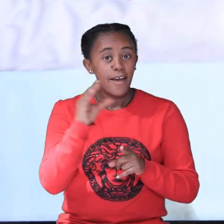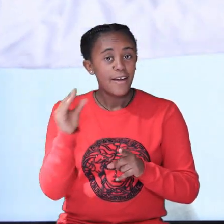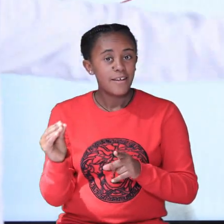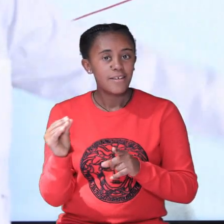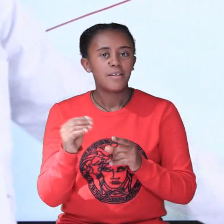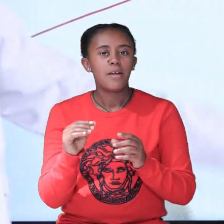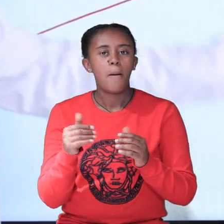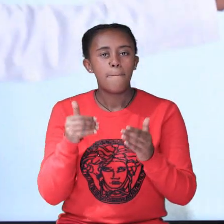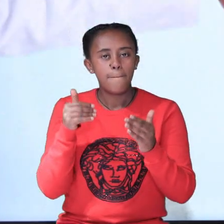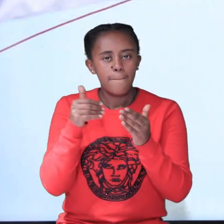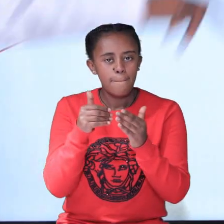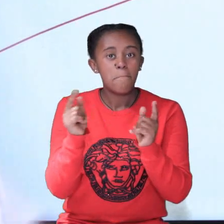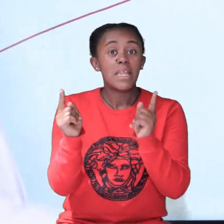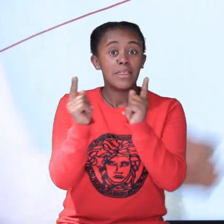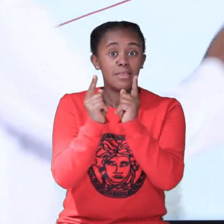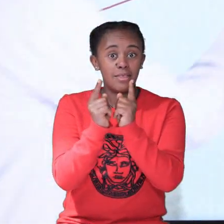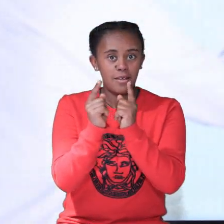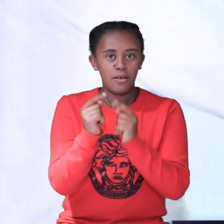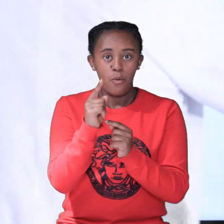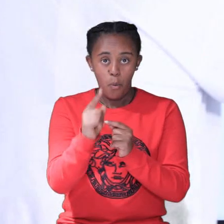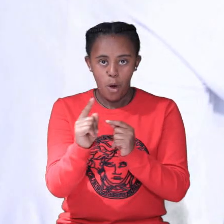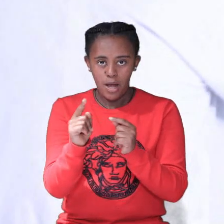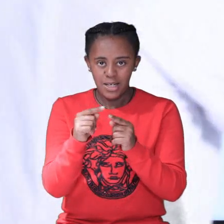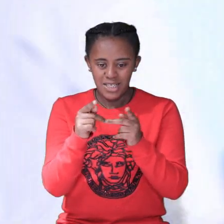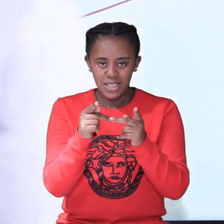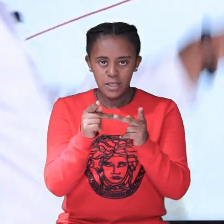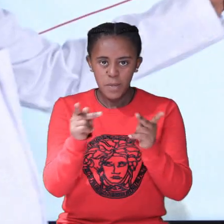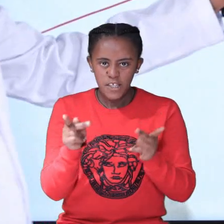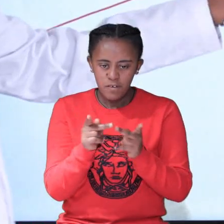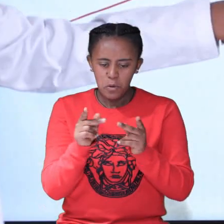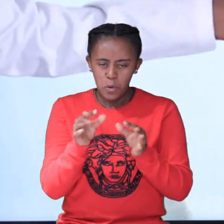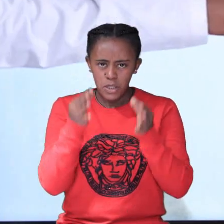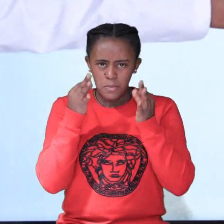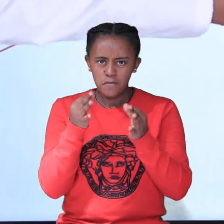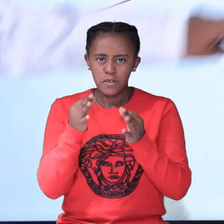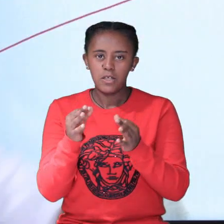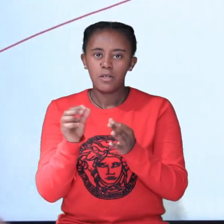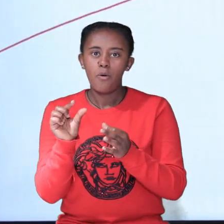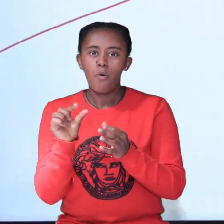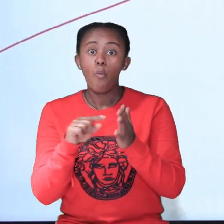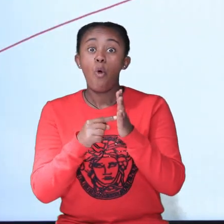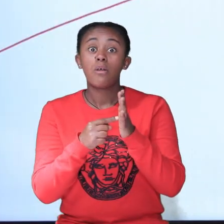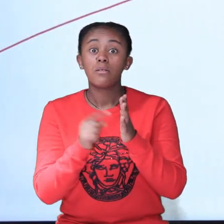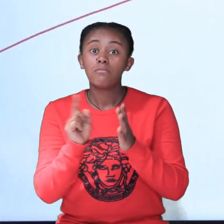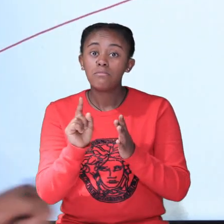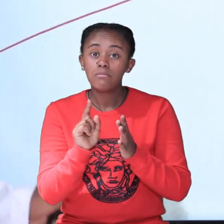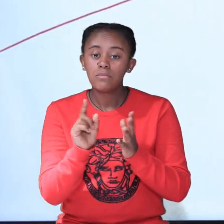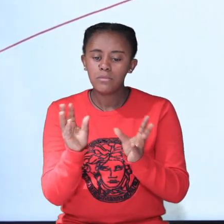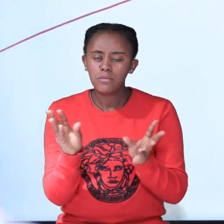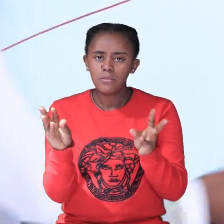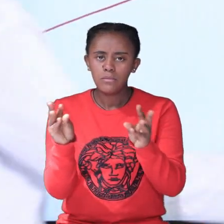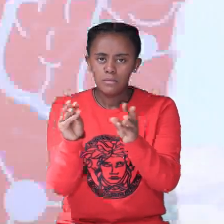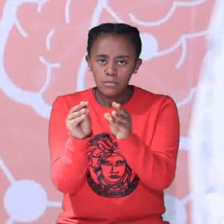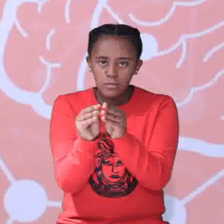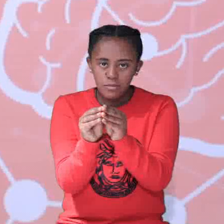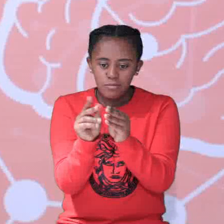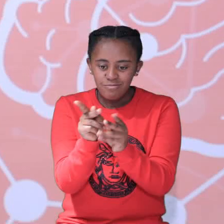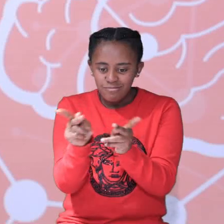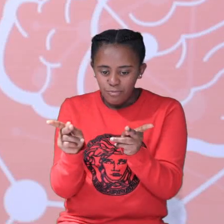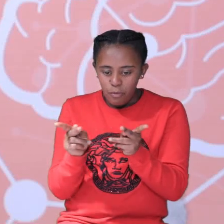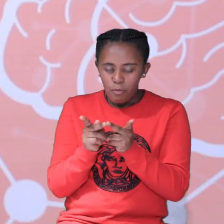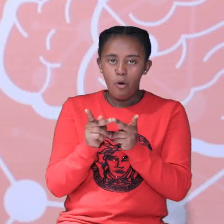and meets one specific point. This specific point is called focus. So then